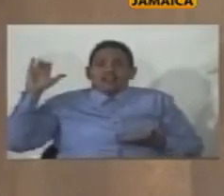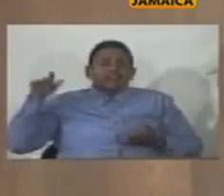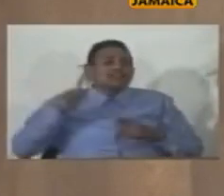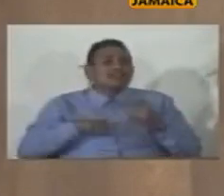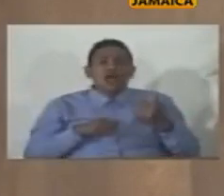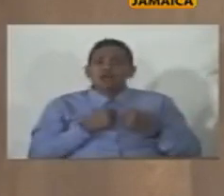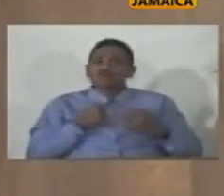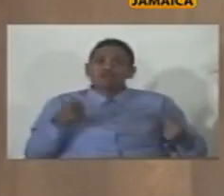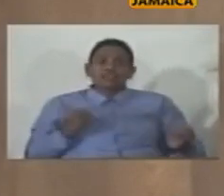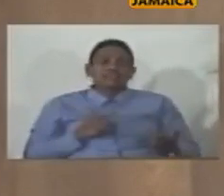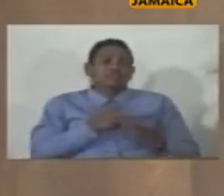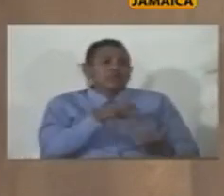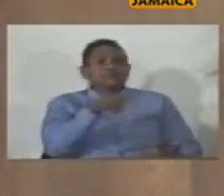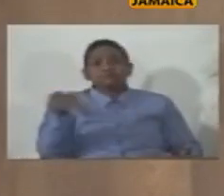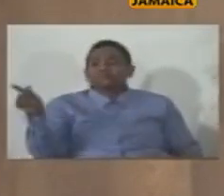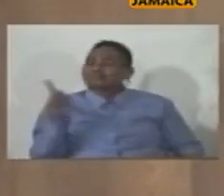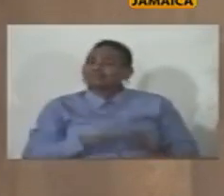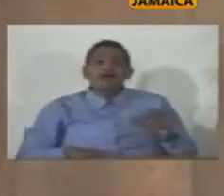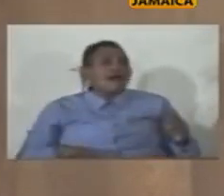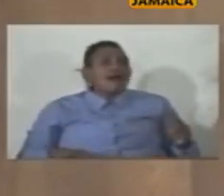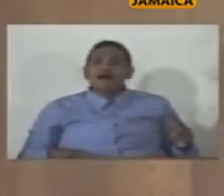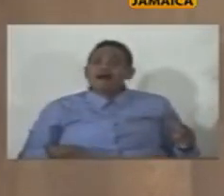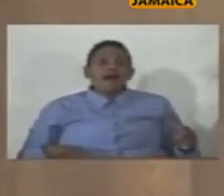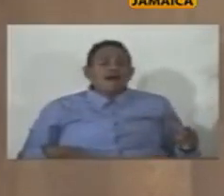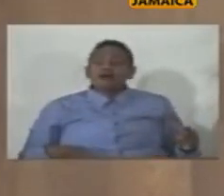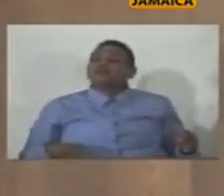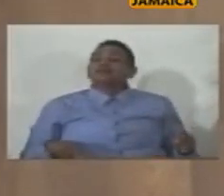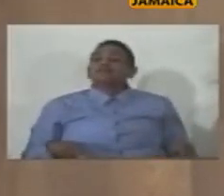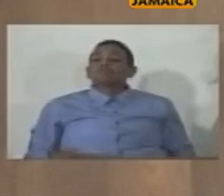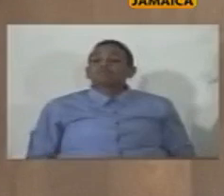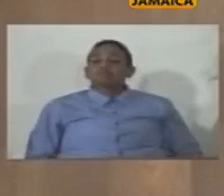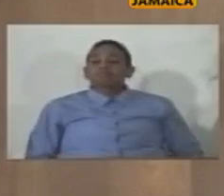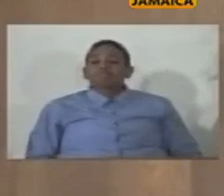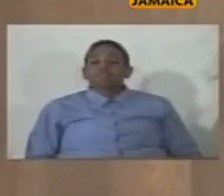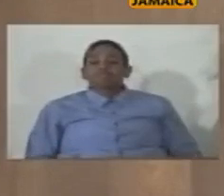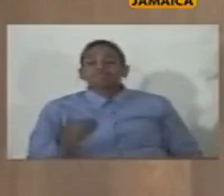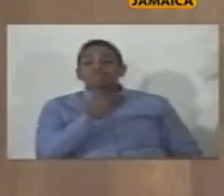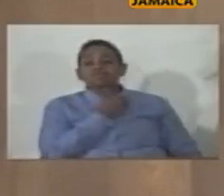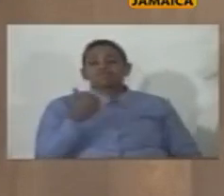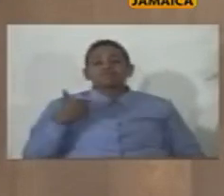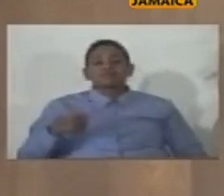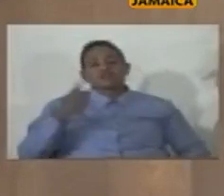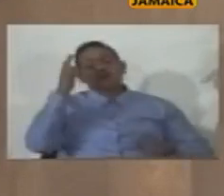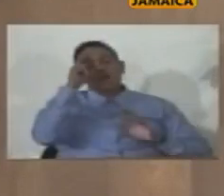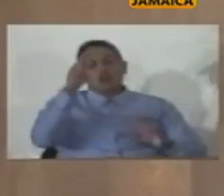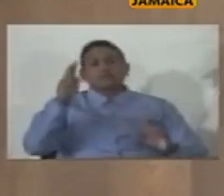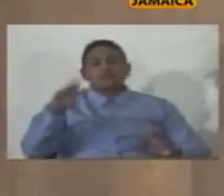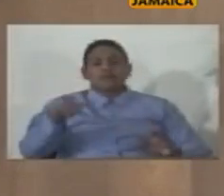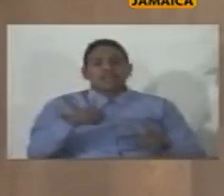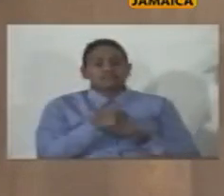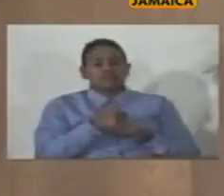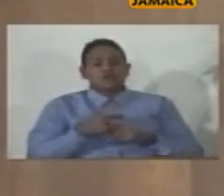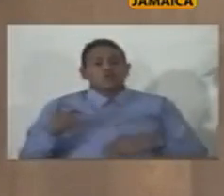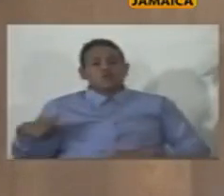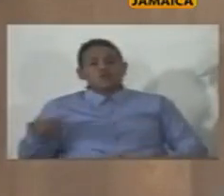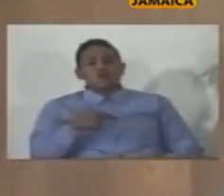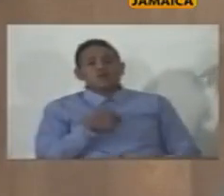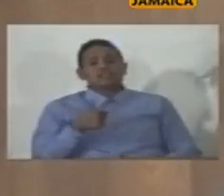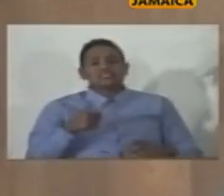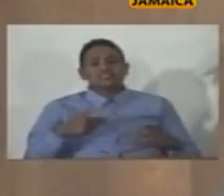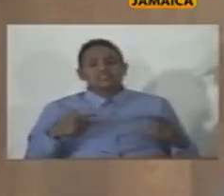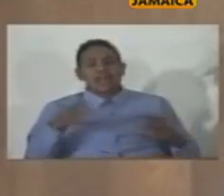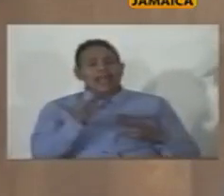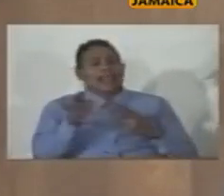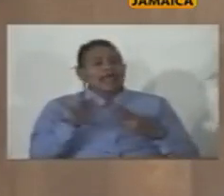stretch, Mr. Speaker. Mr. Speaker, members of this Honourable House, we are all elected